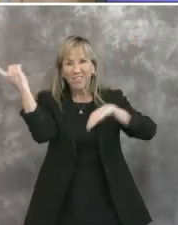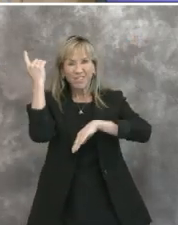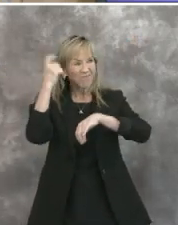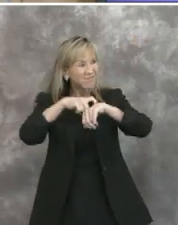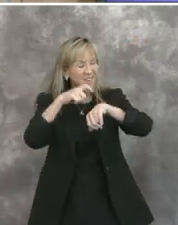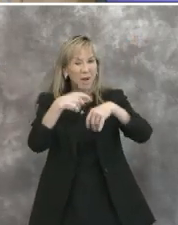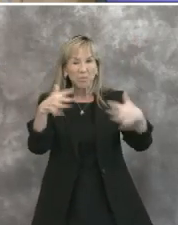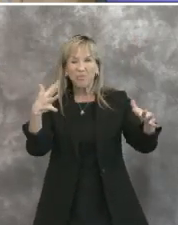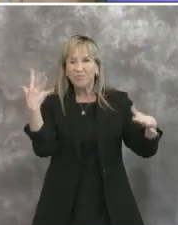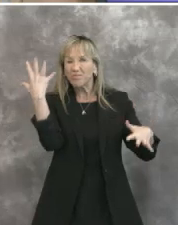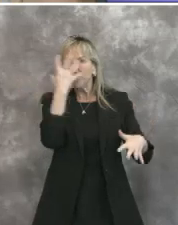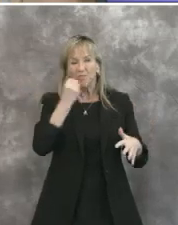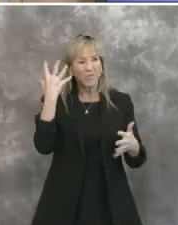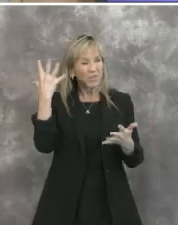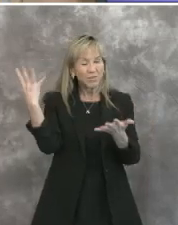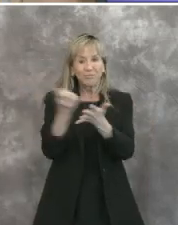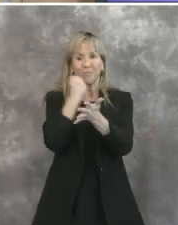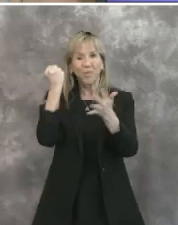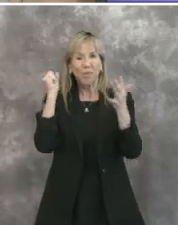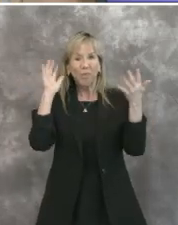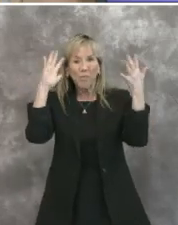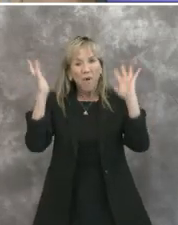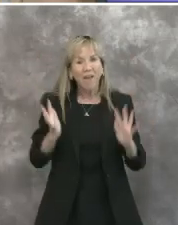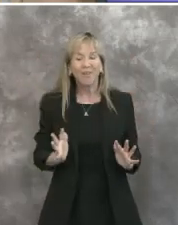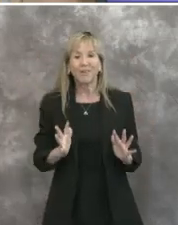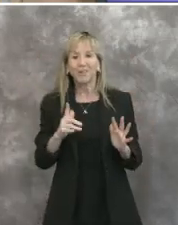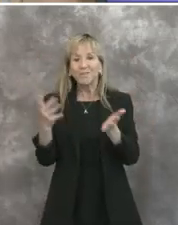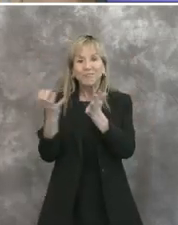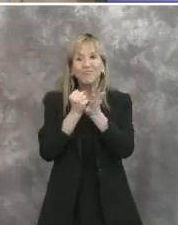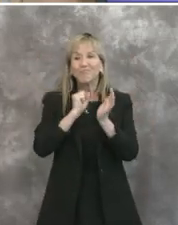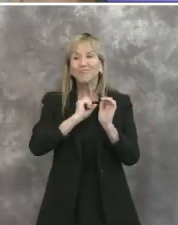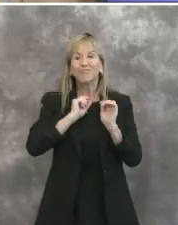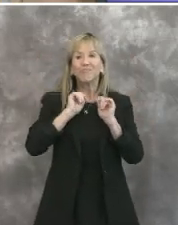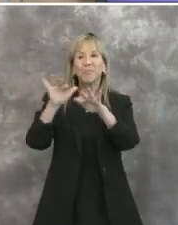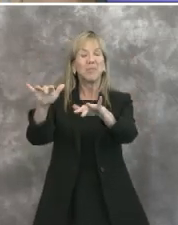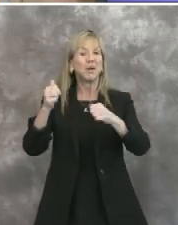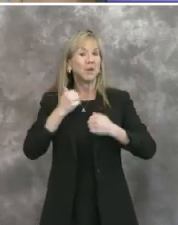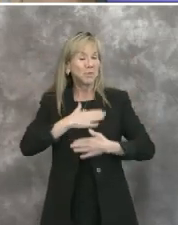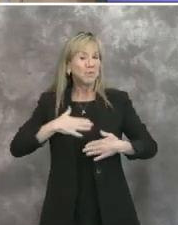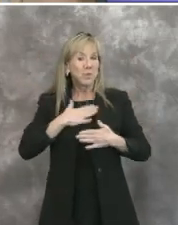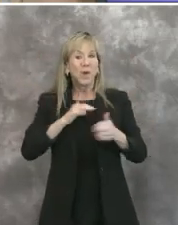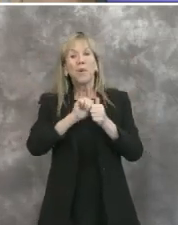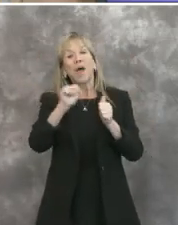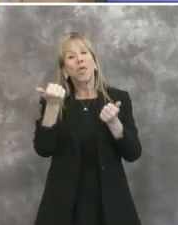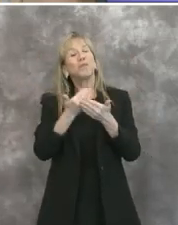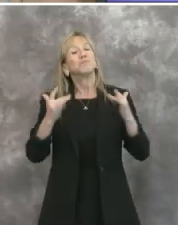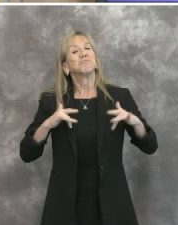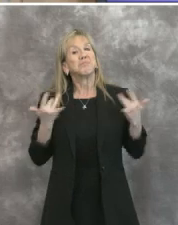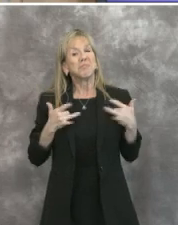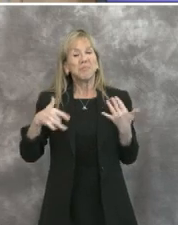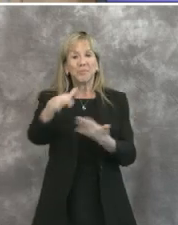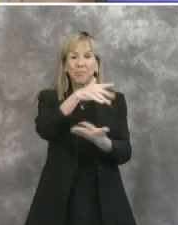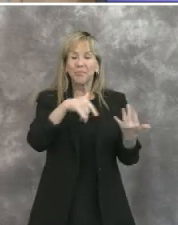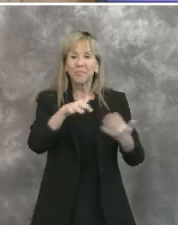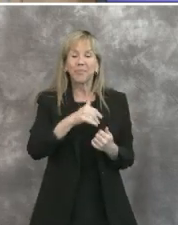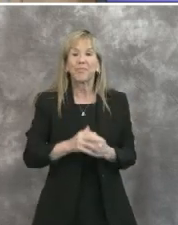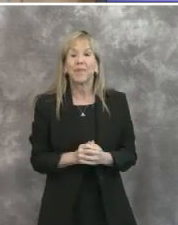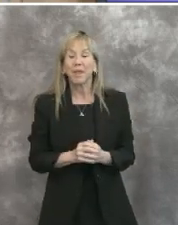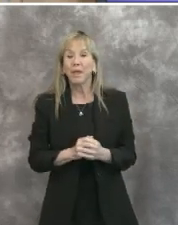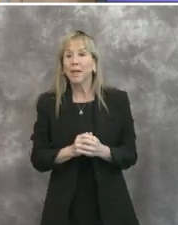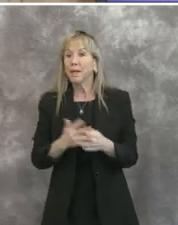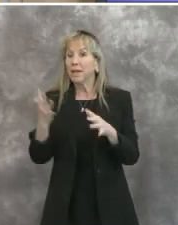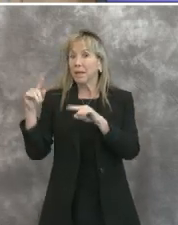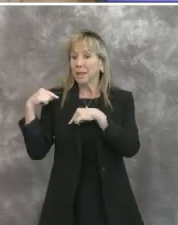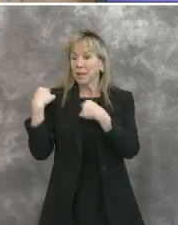and we're getting the chance to get out and enjoy that weather along with a lot of other activities. From all the reports I've